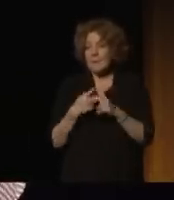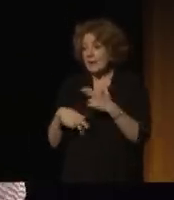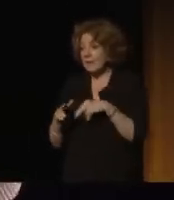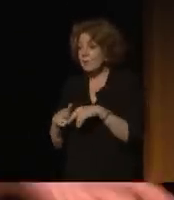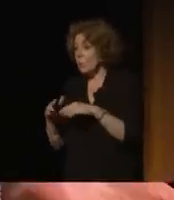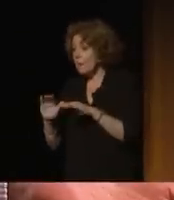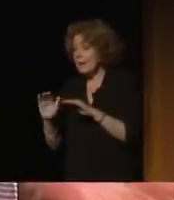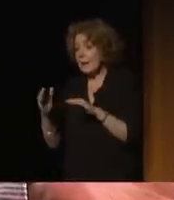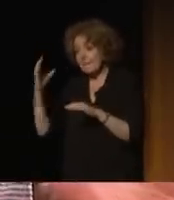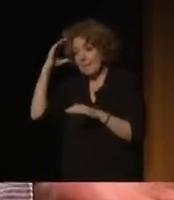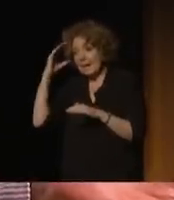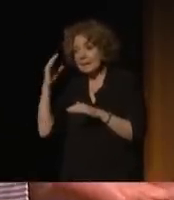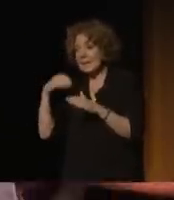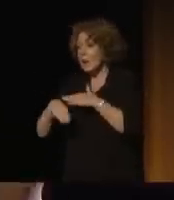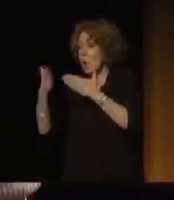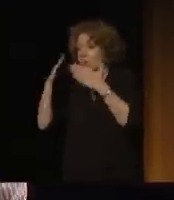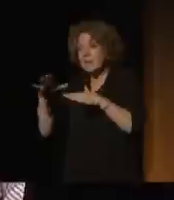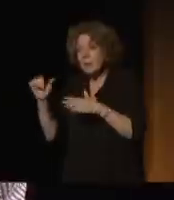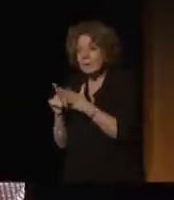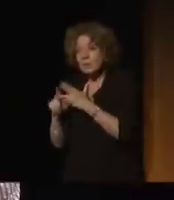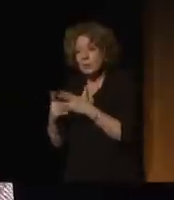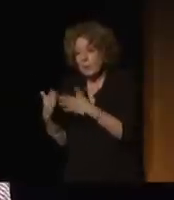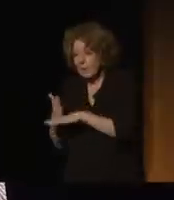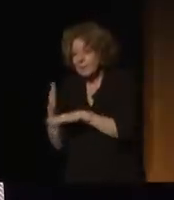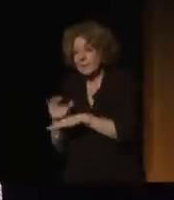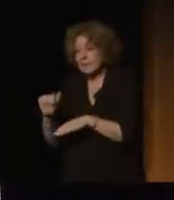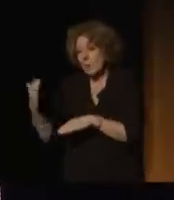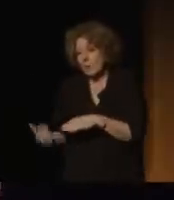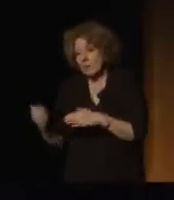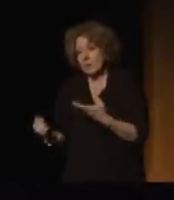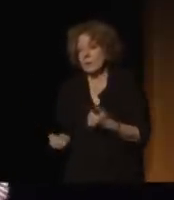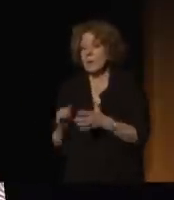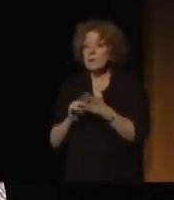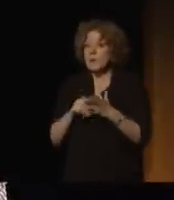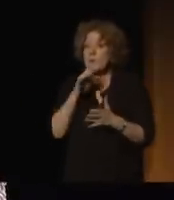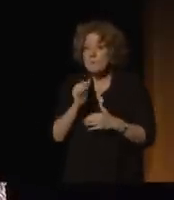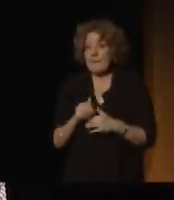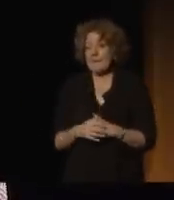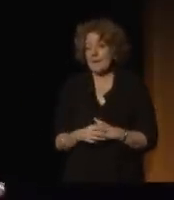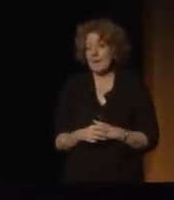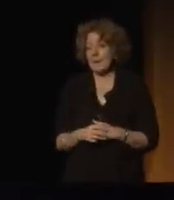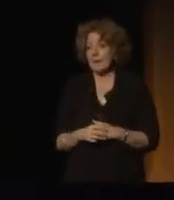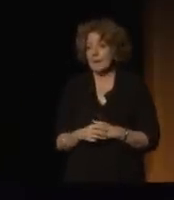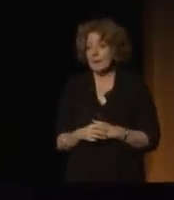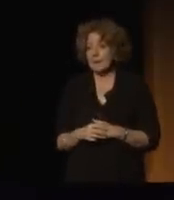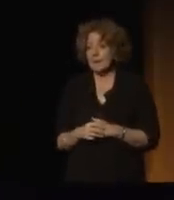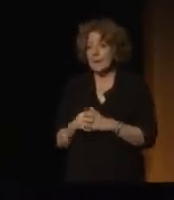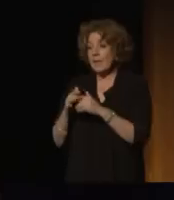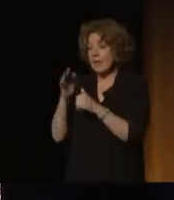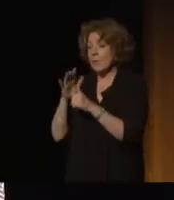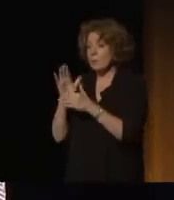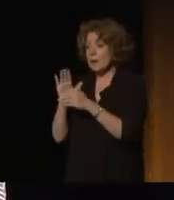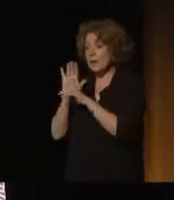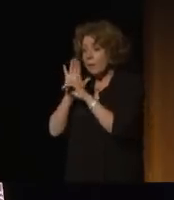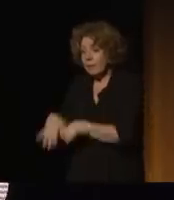beds in a hotel, you have to do that. Mm. You know, and you and the people, the men that they are under the thumb of, you